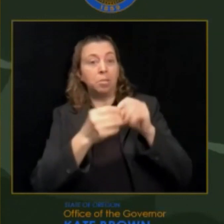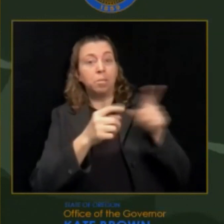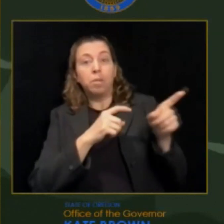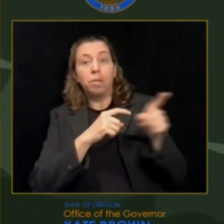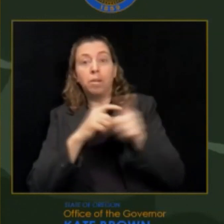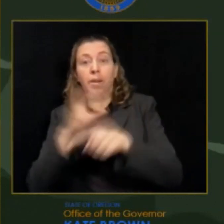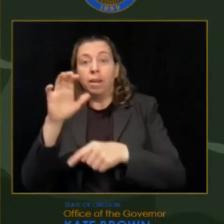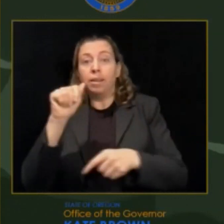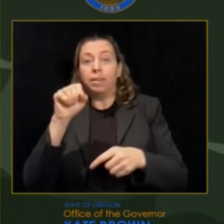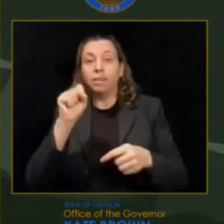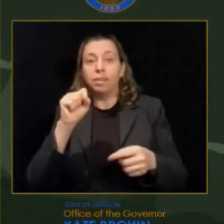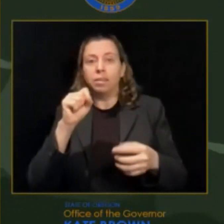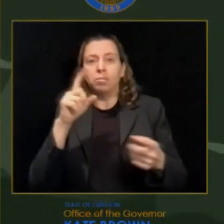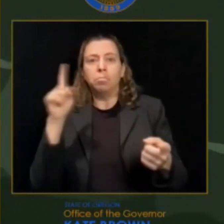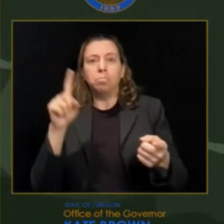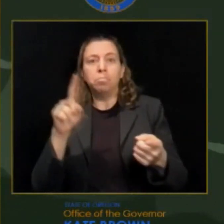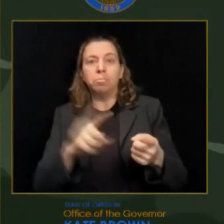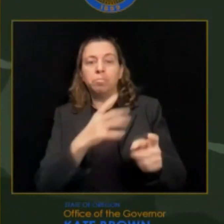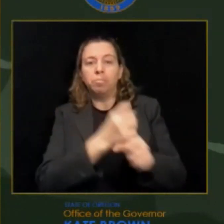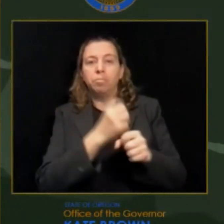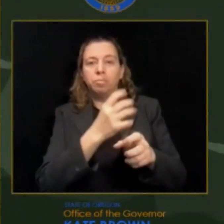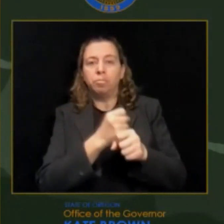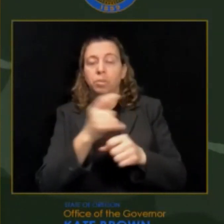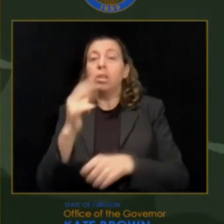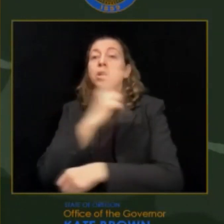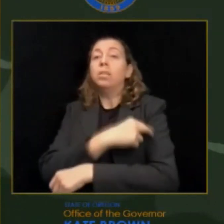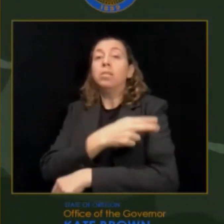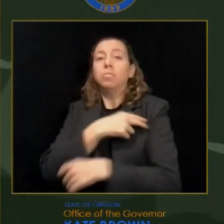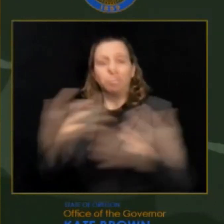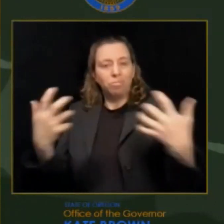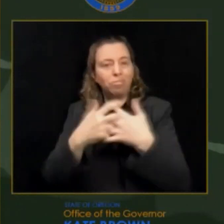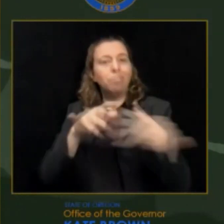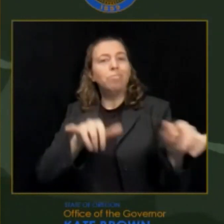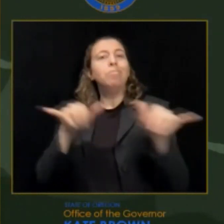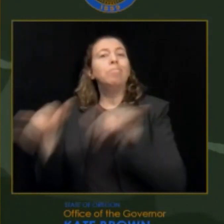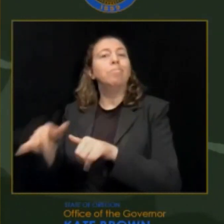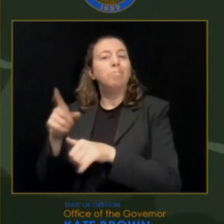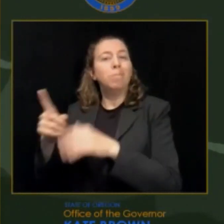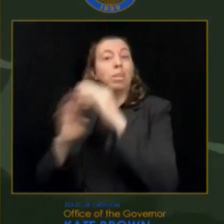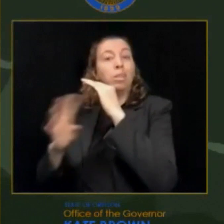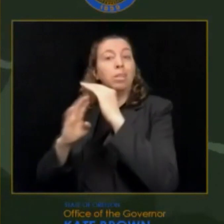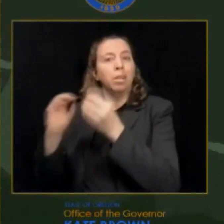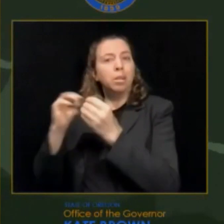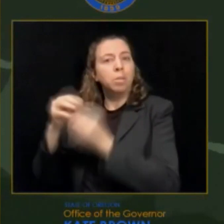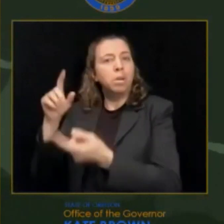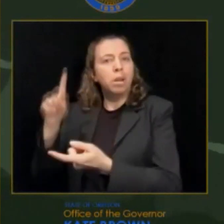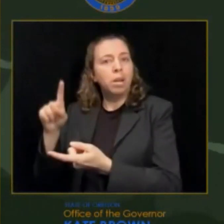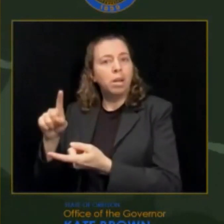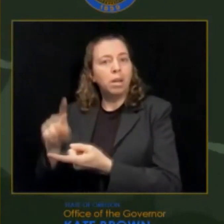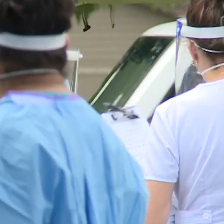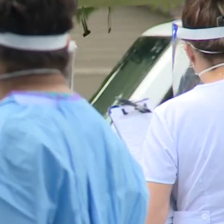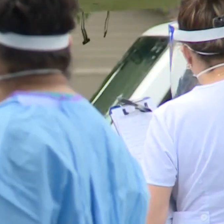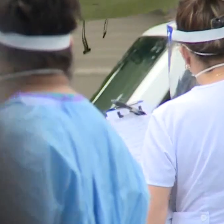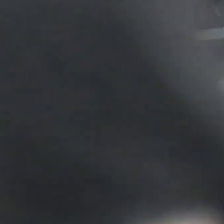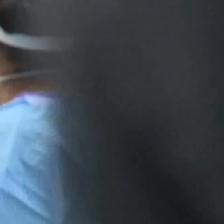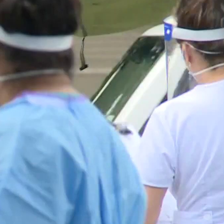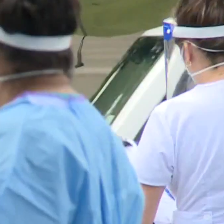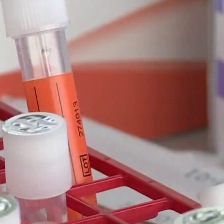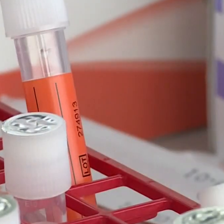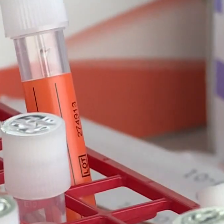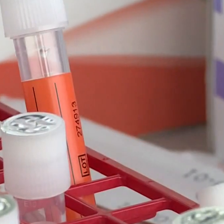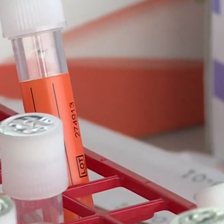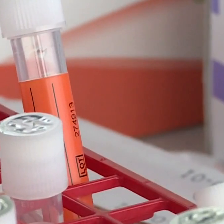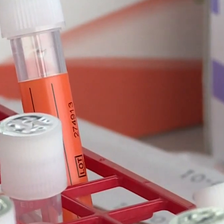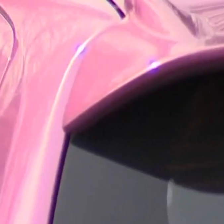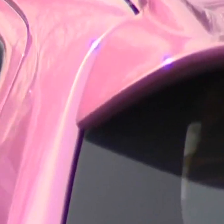have matched that. And last week, we reported the lowest COVID-19 deaths since the summer. And the